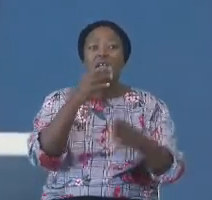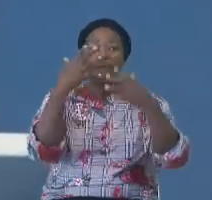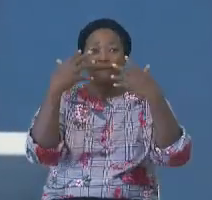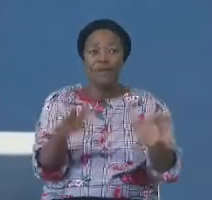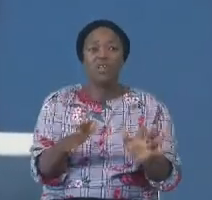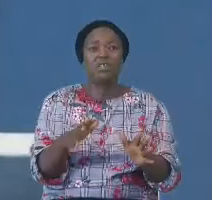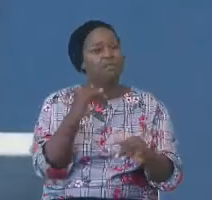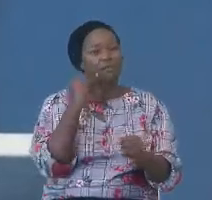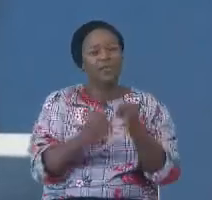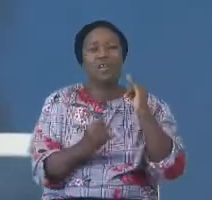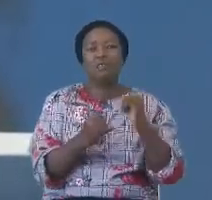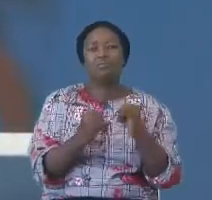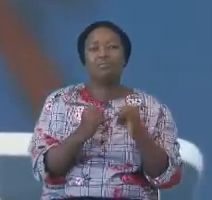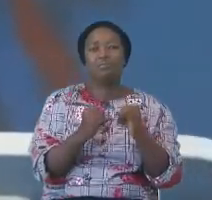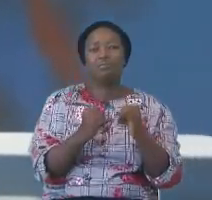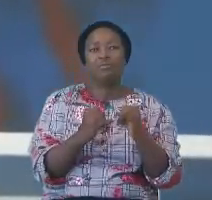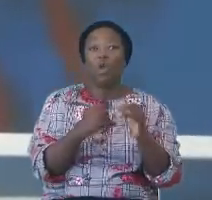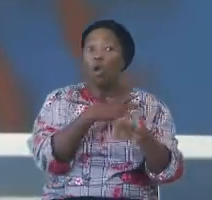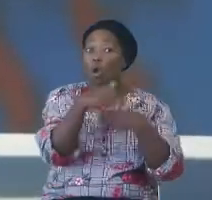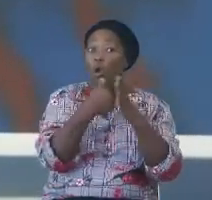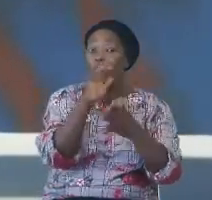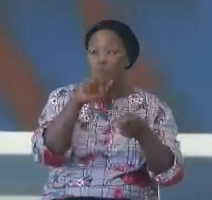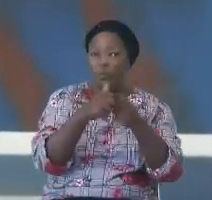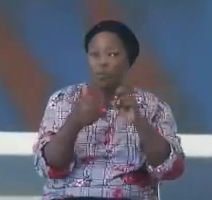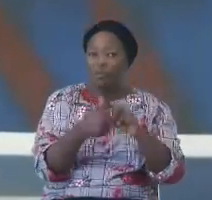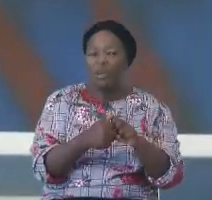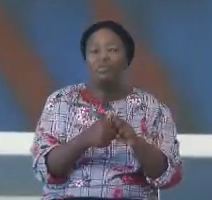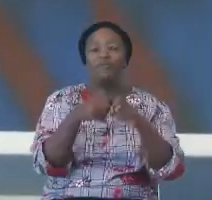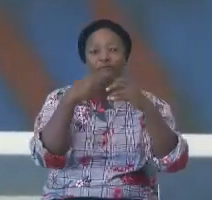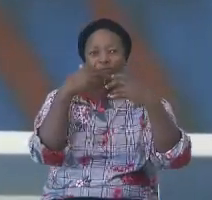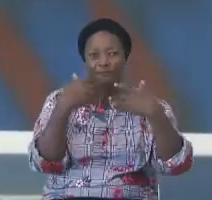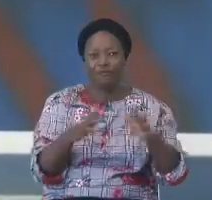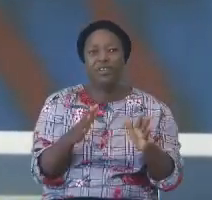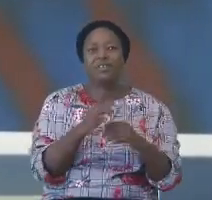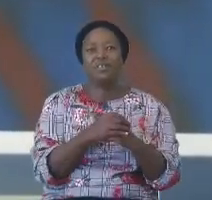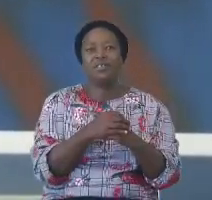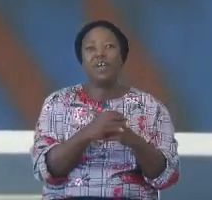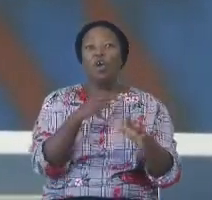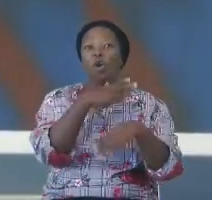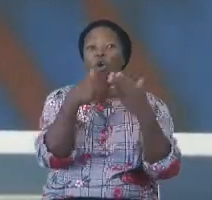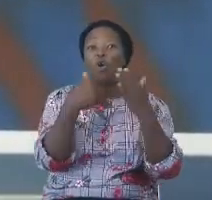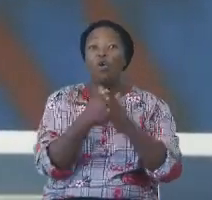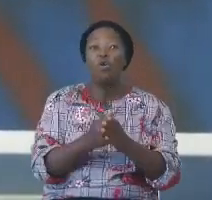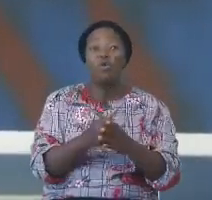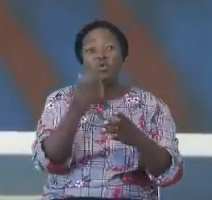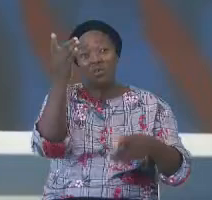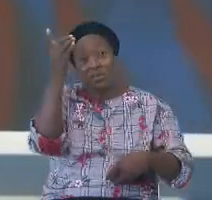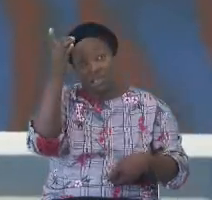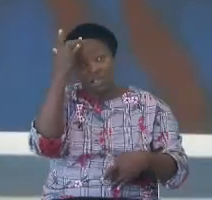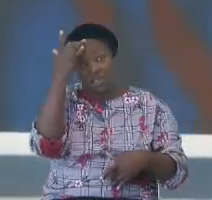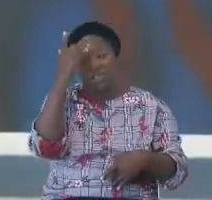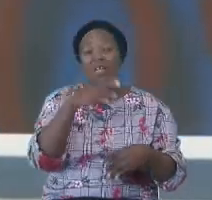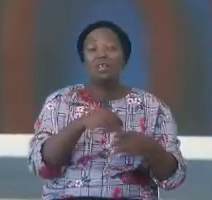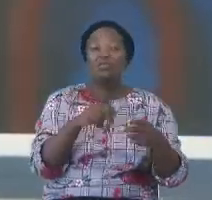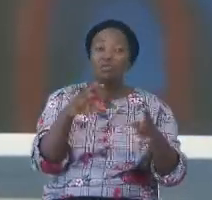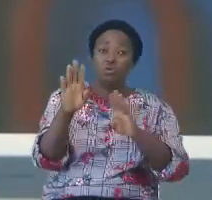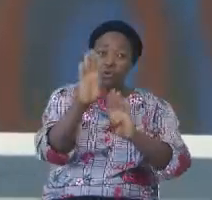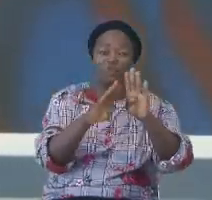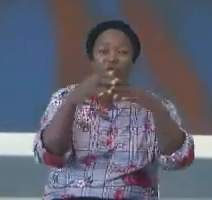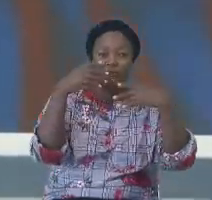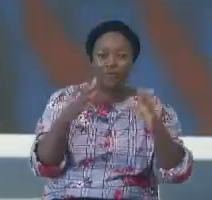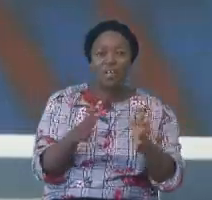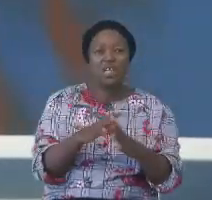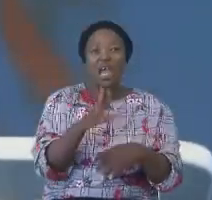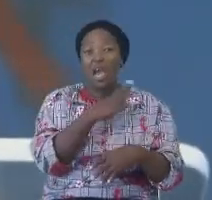said h is finished final all your problems finished